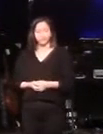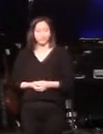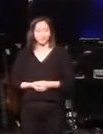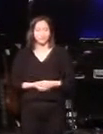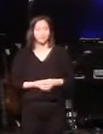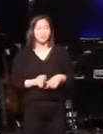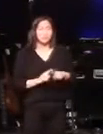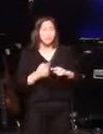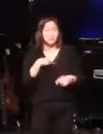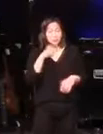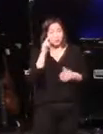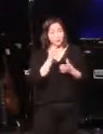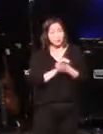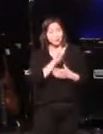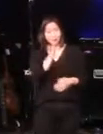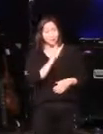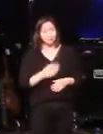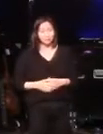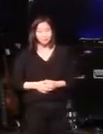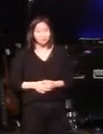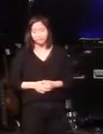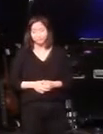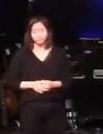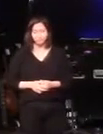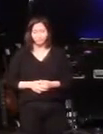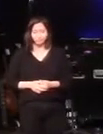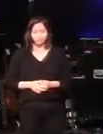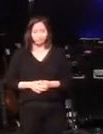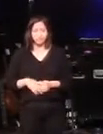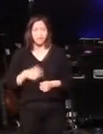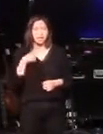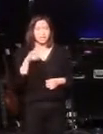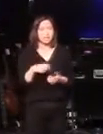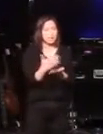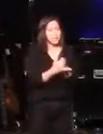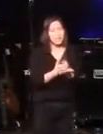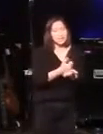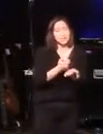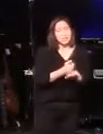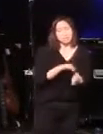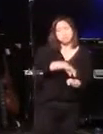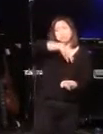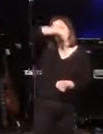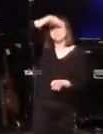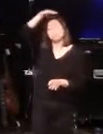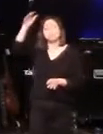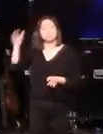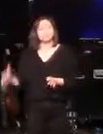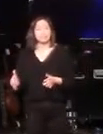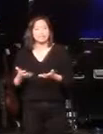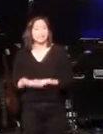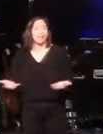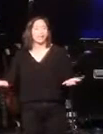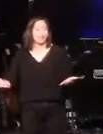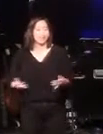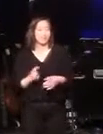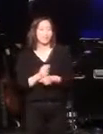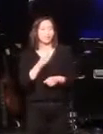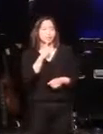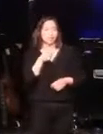this. I got to make sure I got it stockpiled and I got all these things and I'm all set to go.